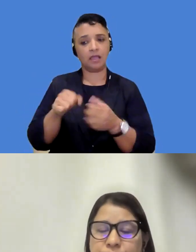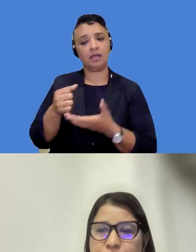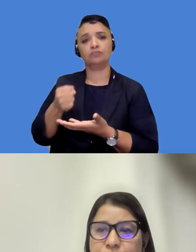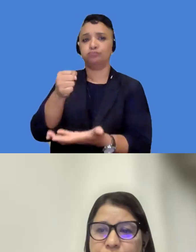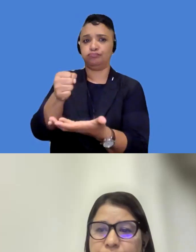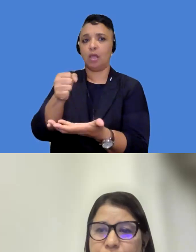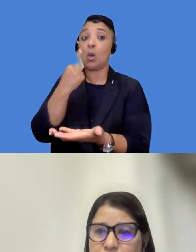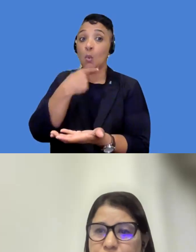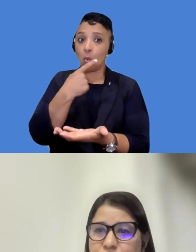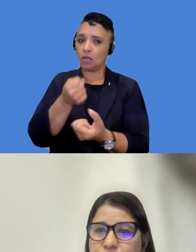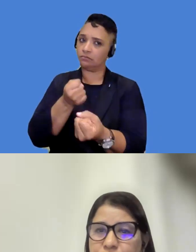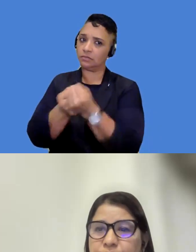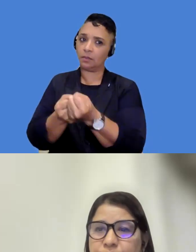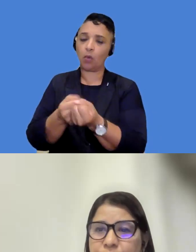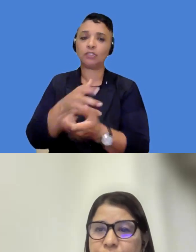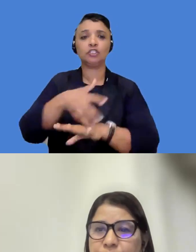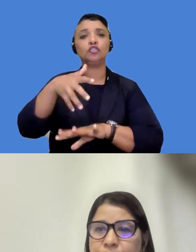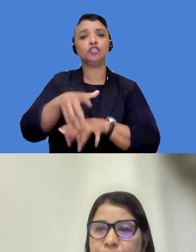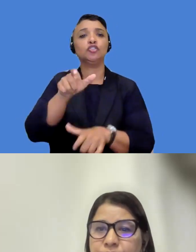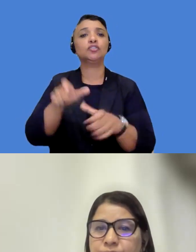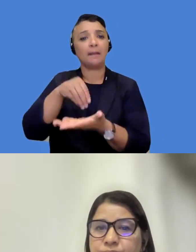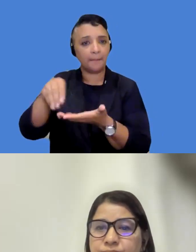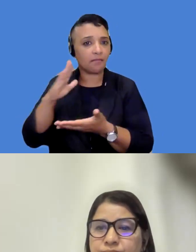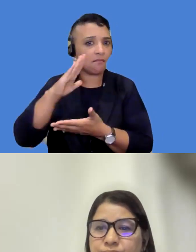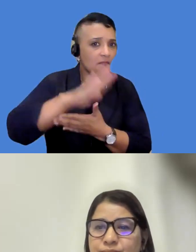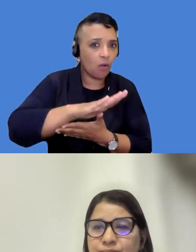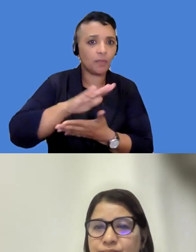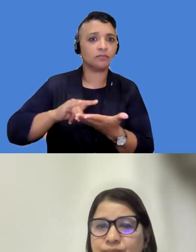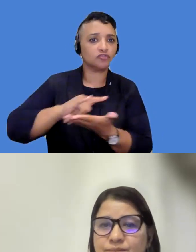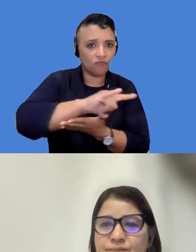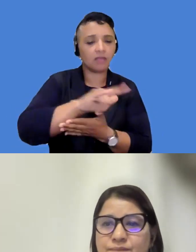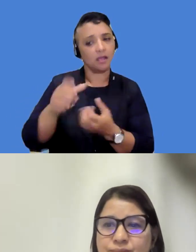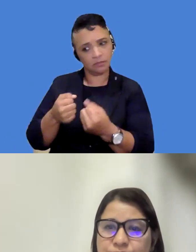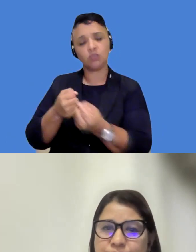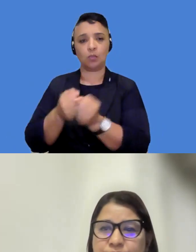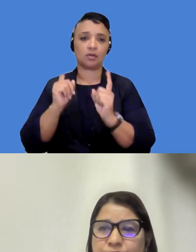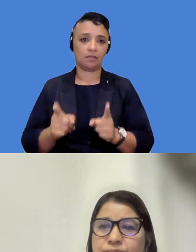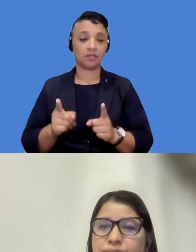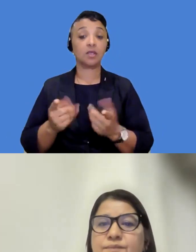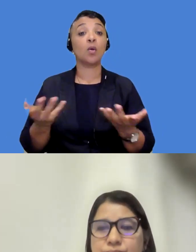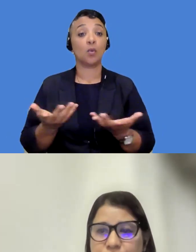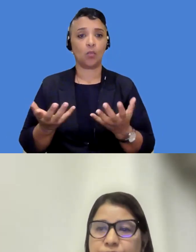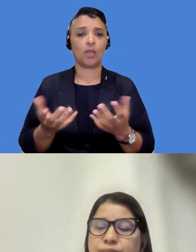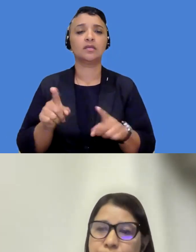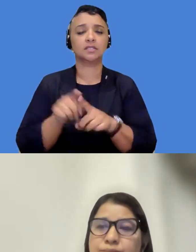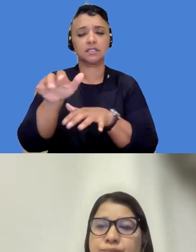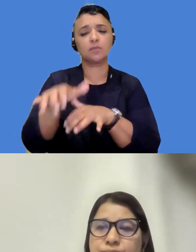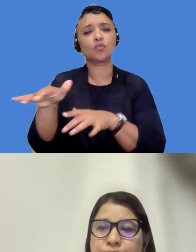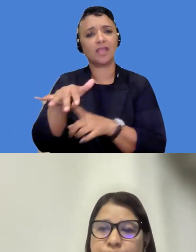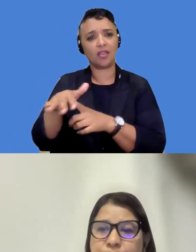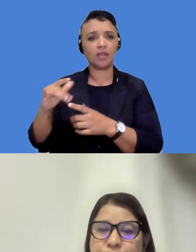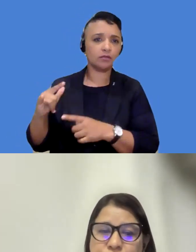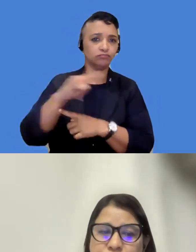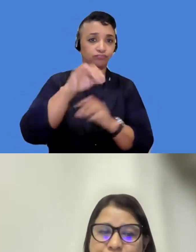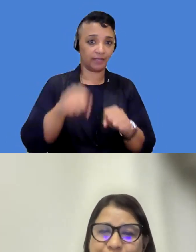for indigenous persons with disabilities and people with disability from rural areas. Thank you so